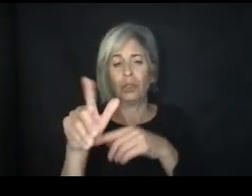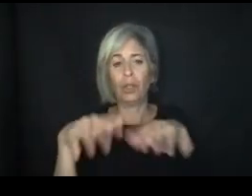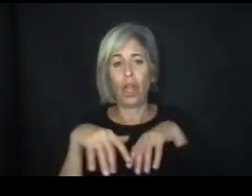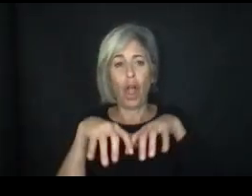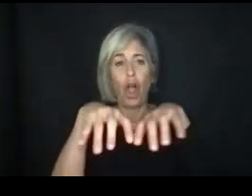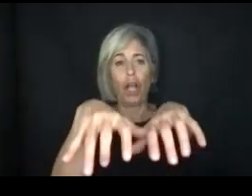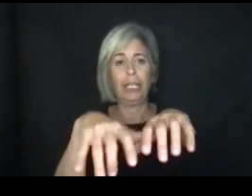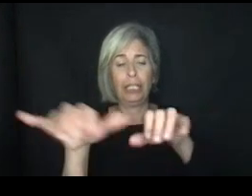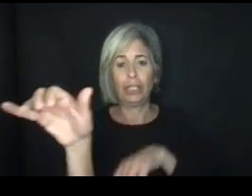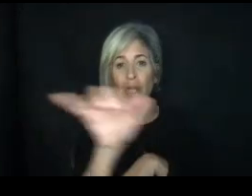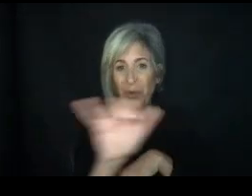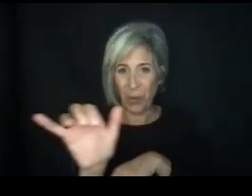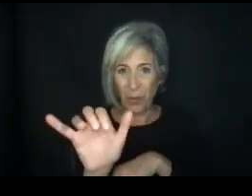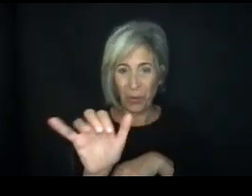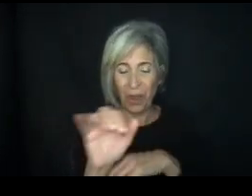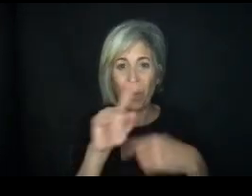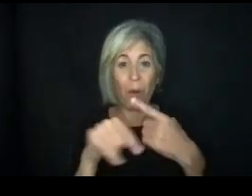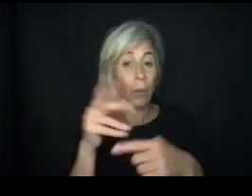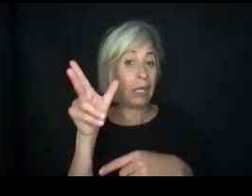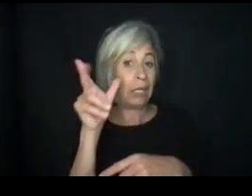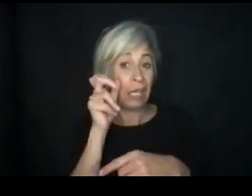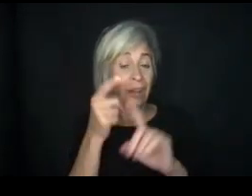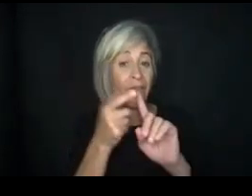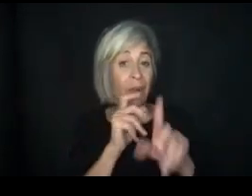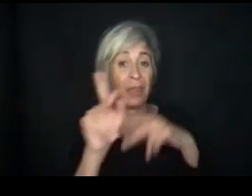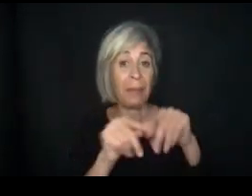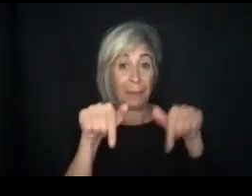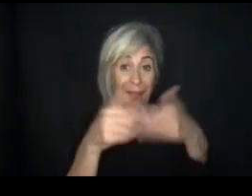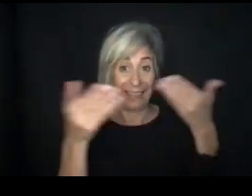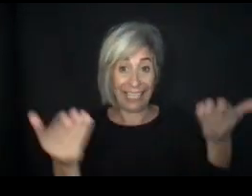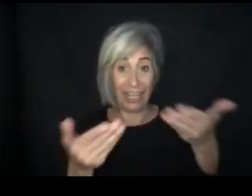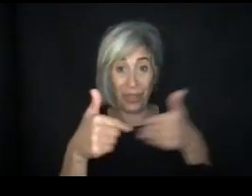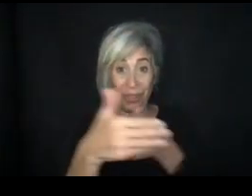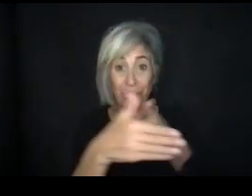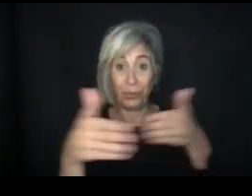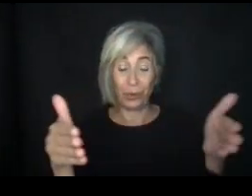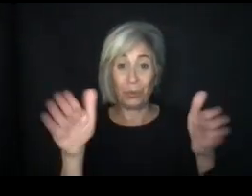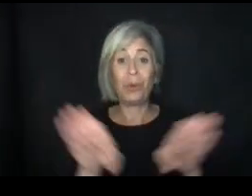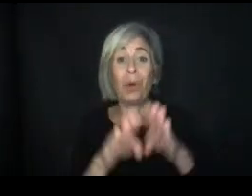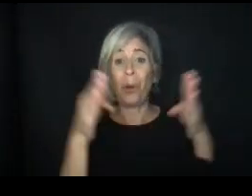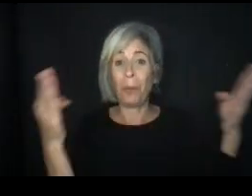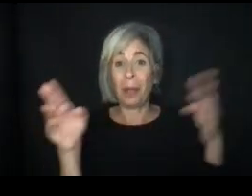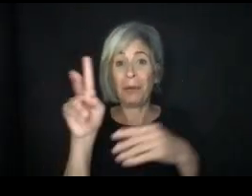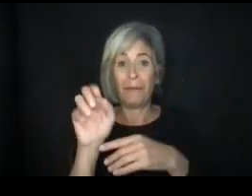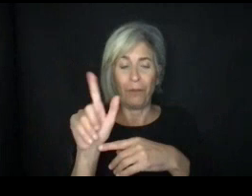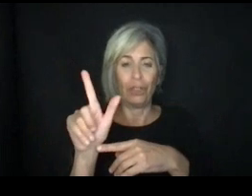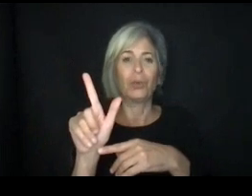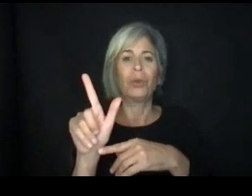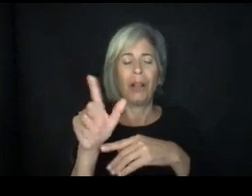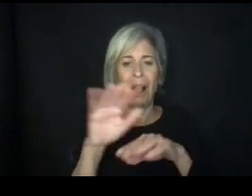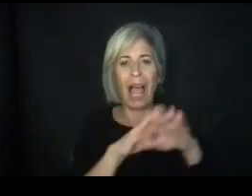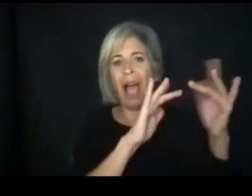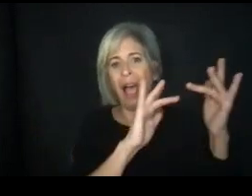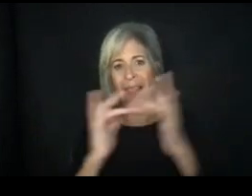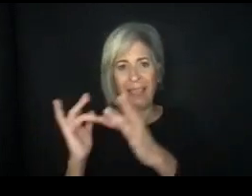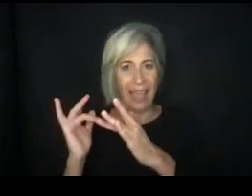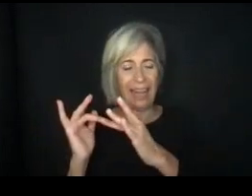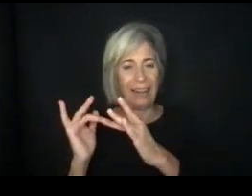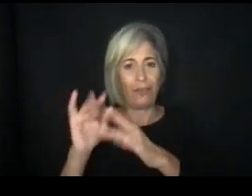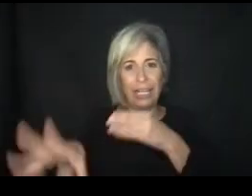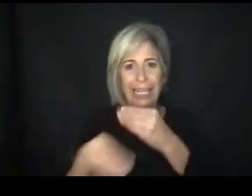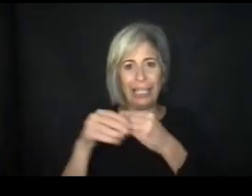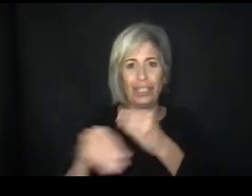well. Once we hear from the people here in this room, we'll open it up to those that are online for any